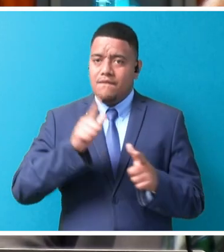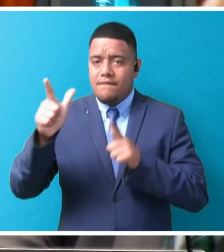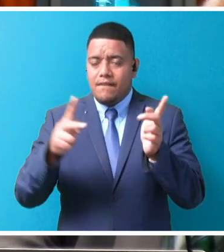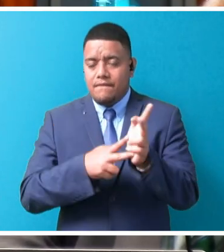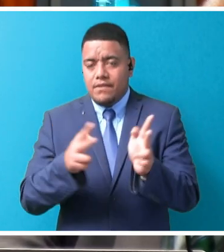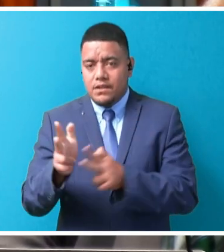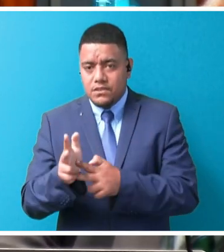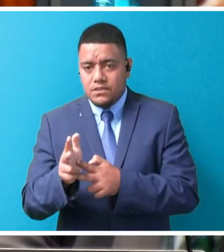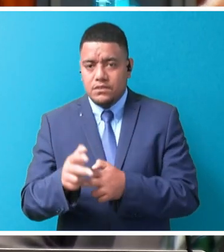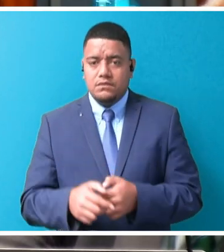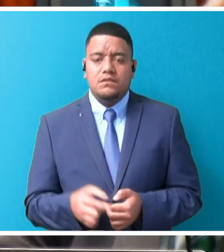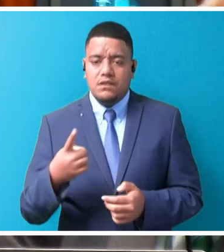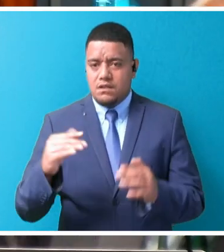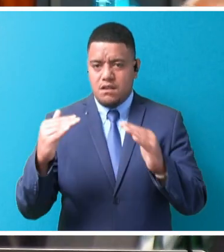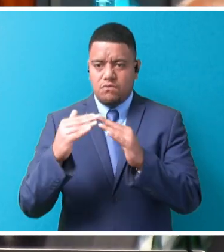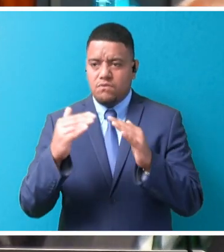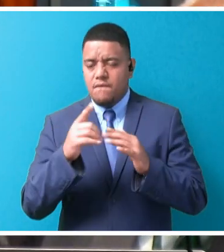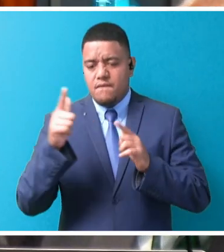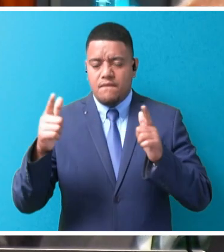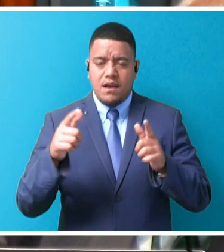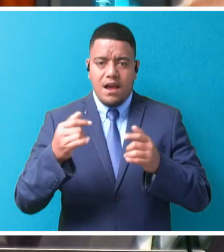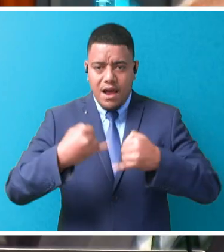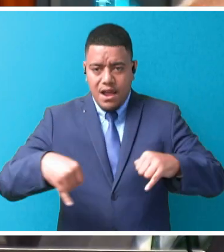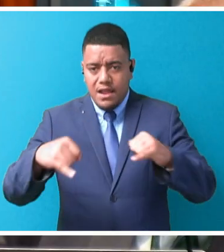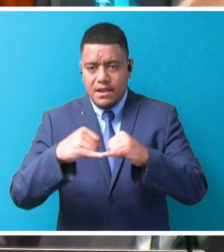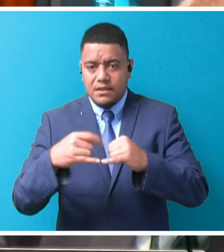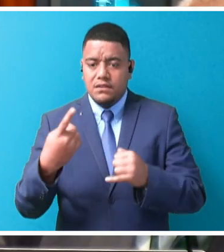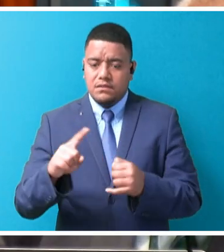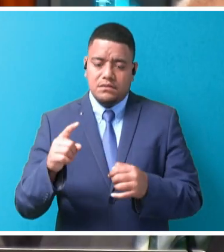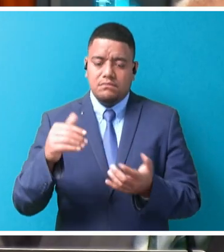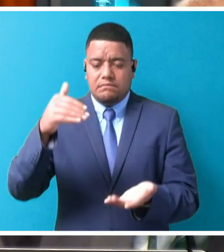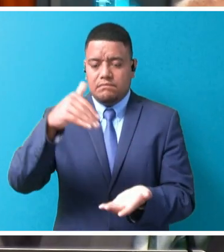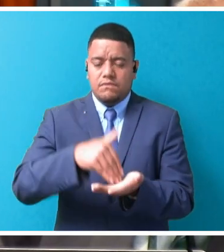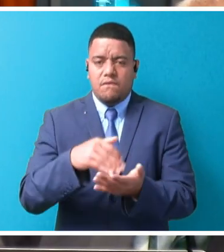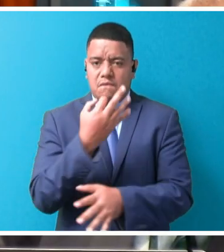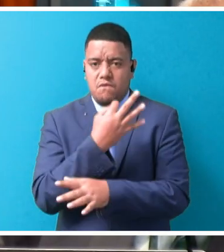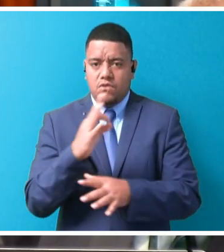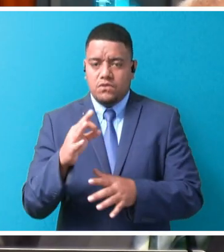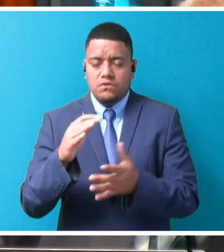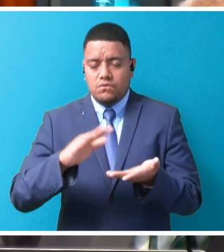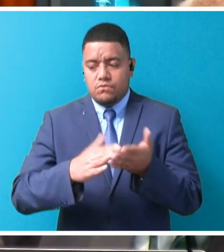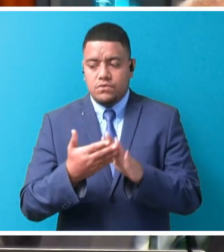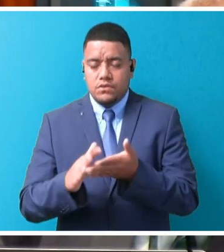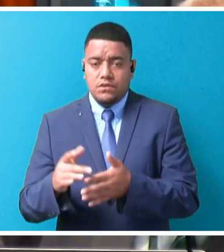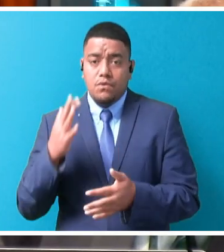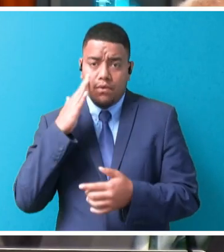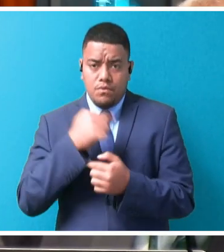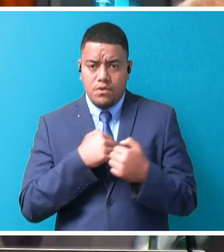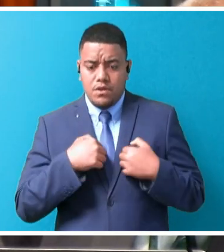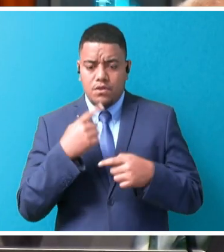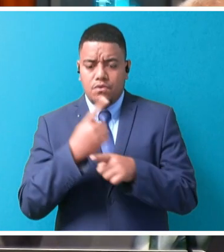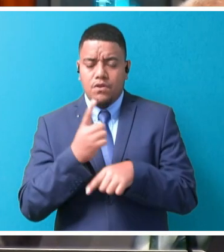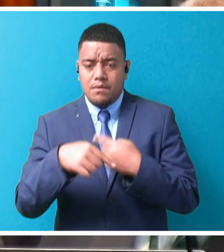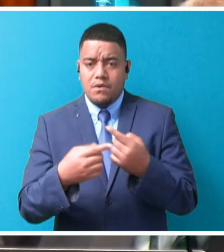in villages, settlement, outer islands, and interior communities. Mr. Speaker, sir, when we speak about